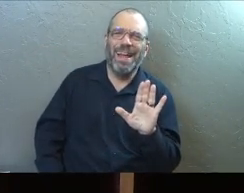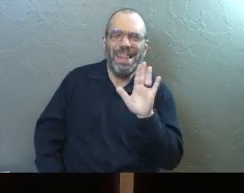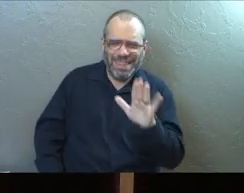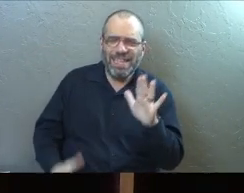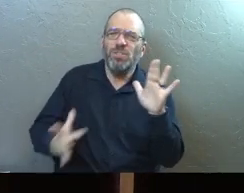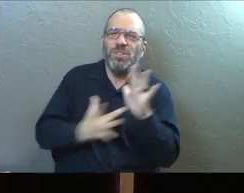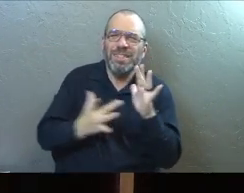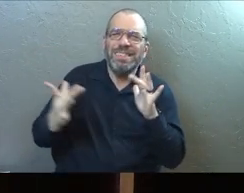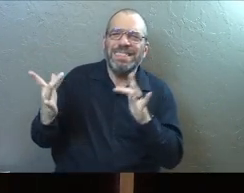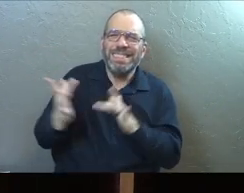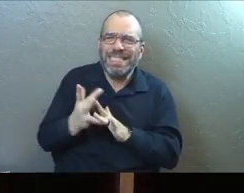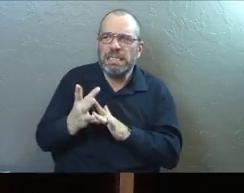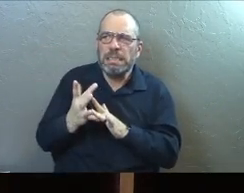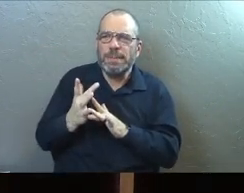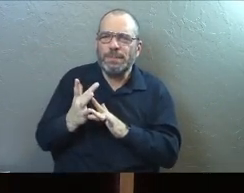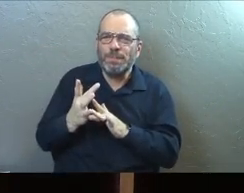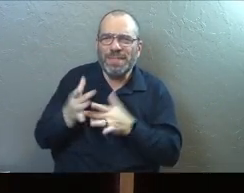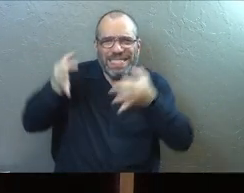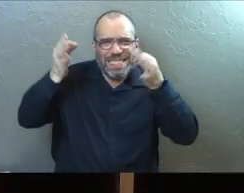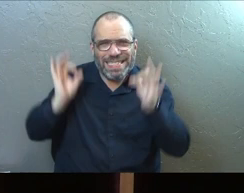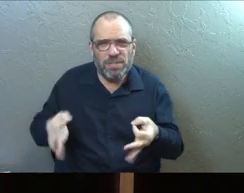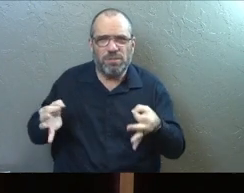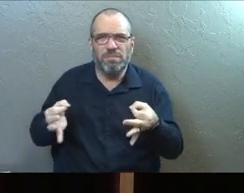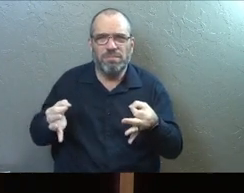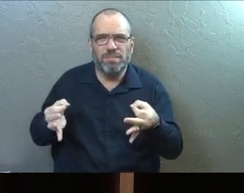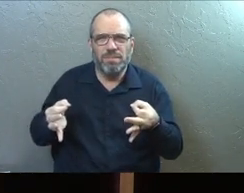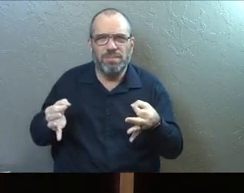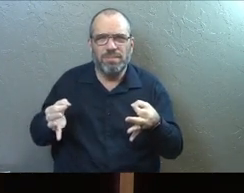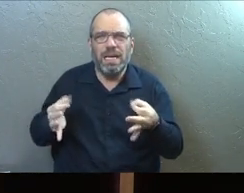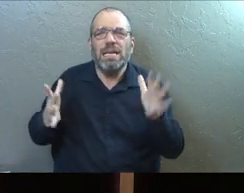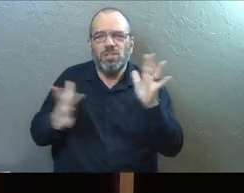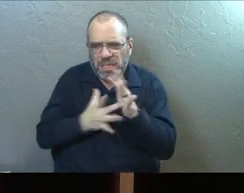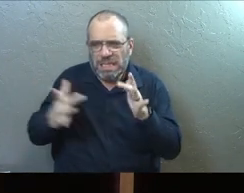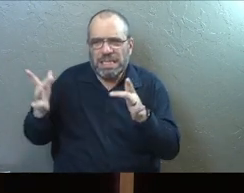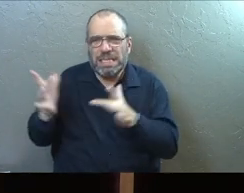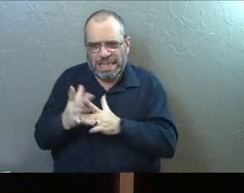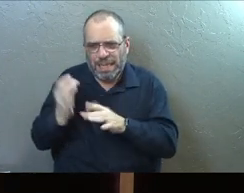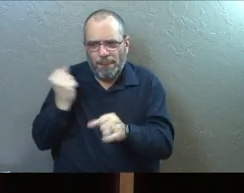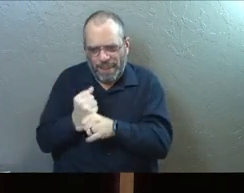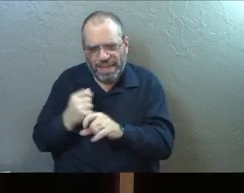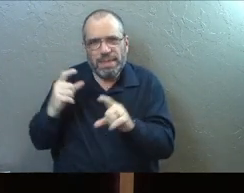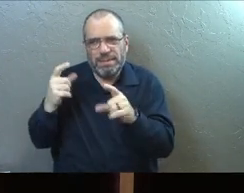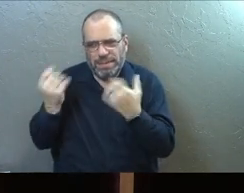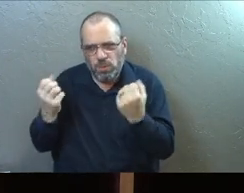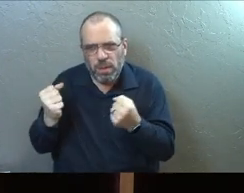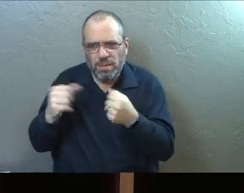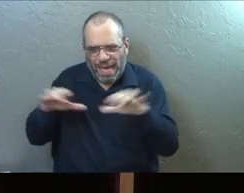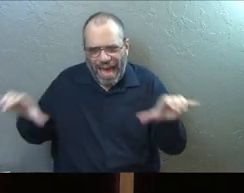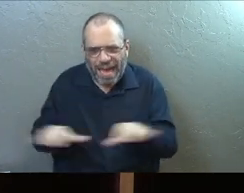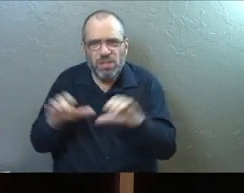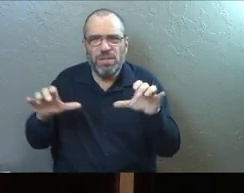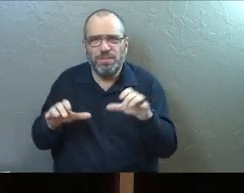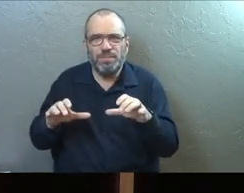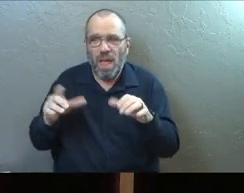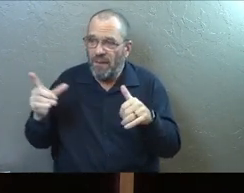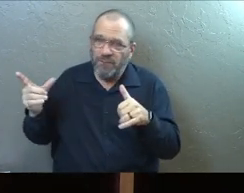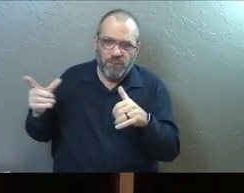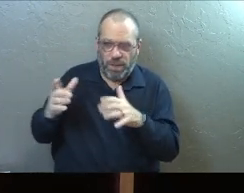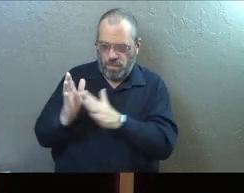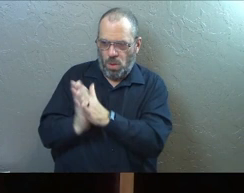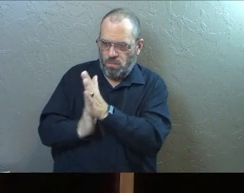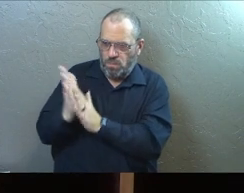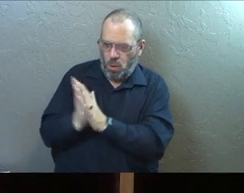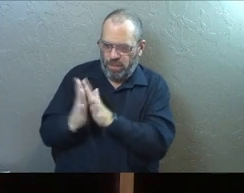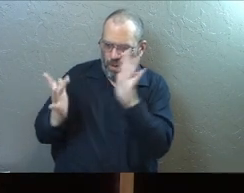These are Jesus-tinged decisions, Jesus-tinged words, Jesus-tinged actions. From the